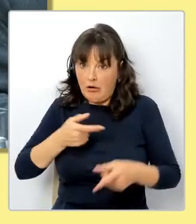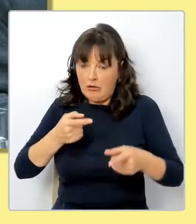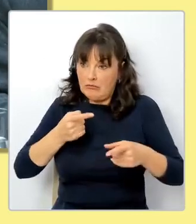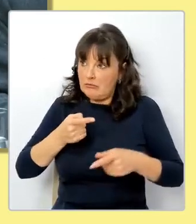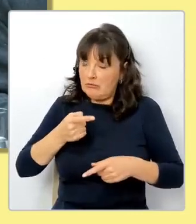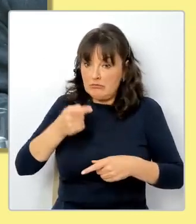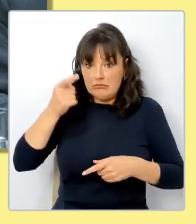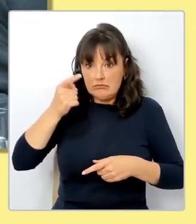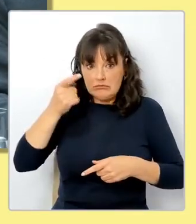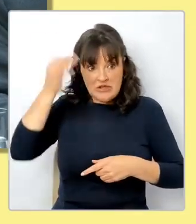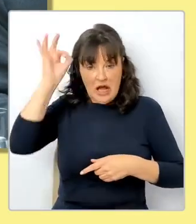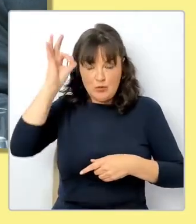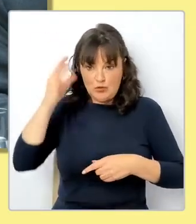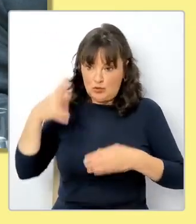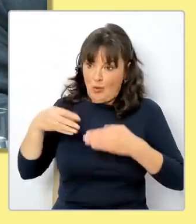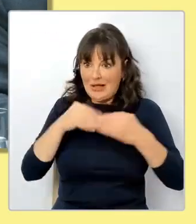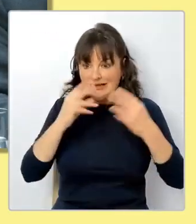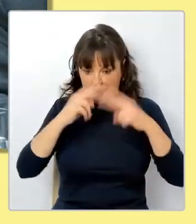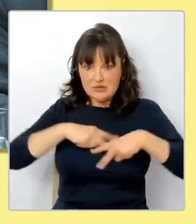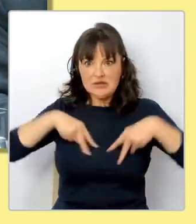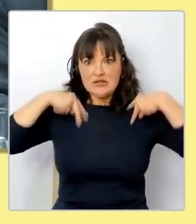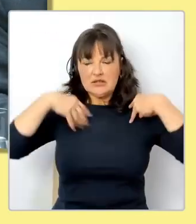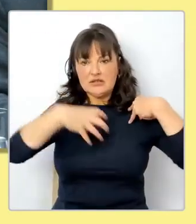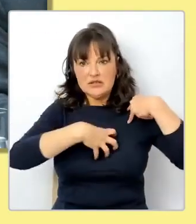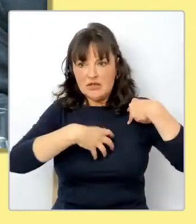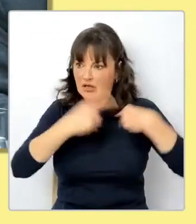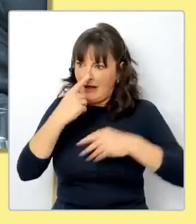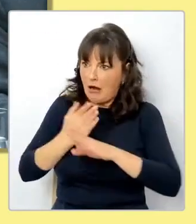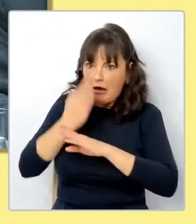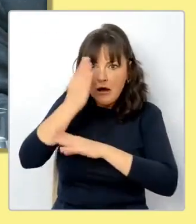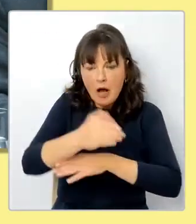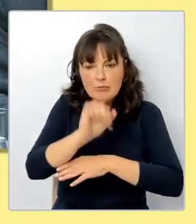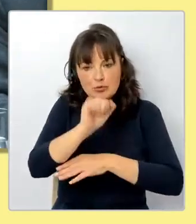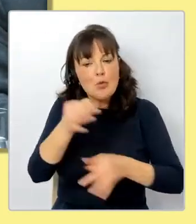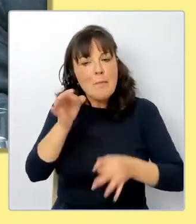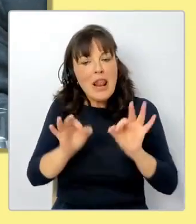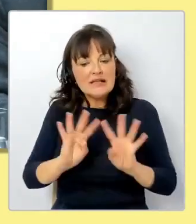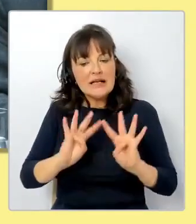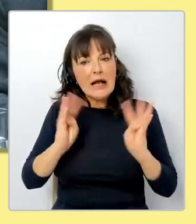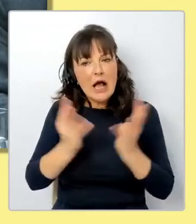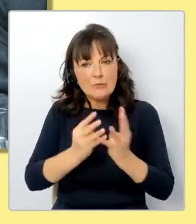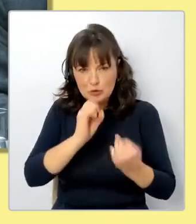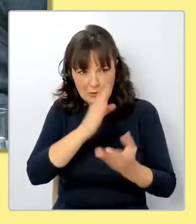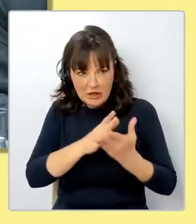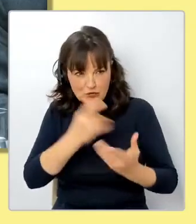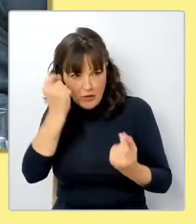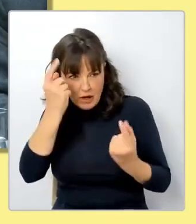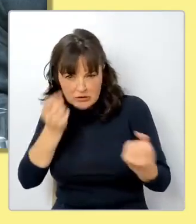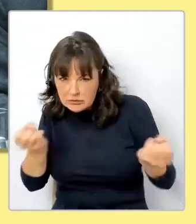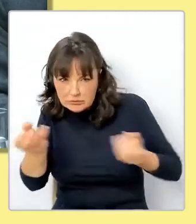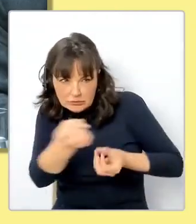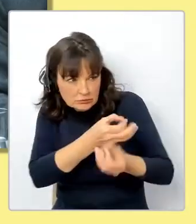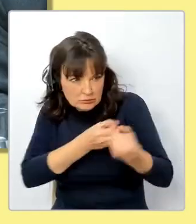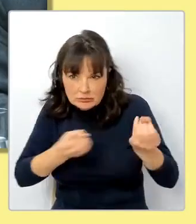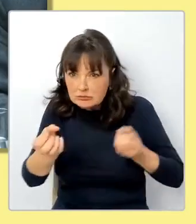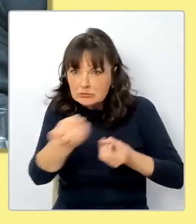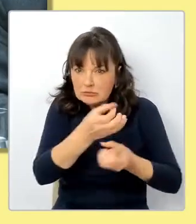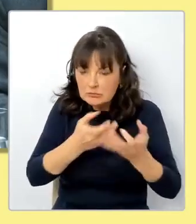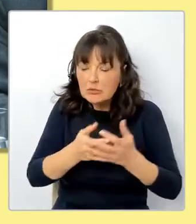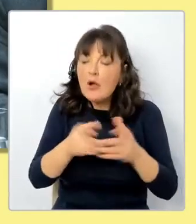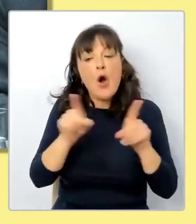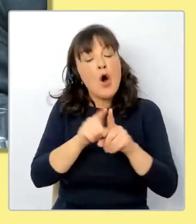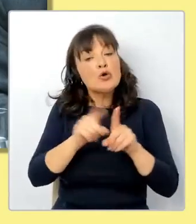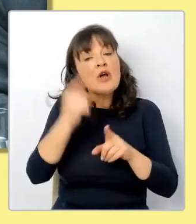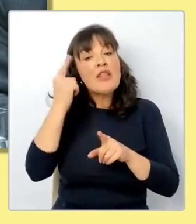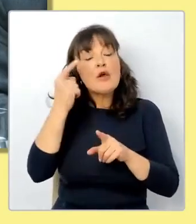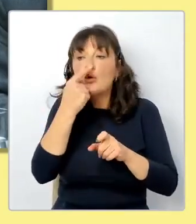everyone together, we can all work together, we can listen to different ideas, and make sure that we're all on the same page. I also think there might be an opportunity for additional